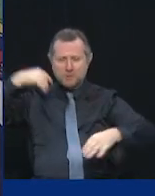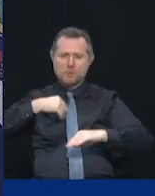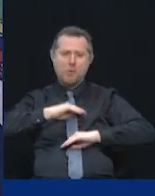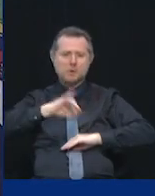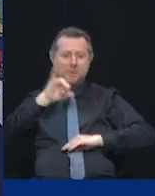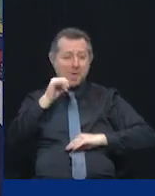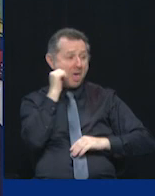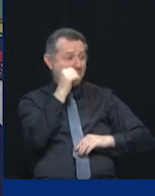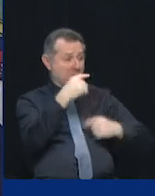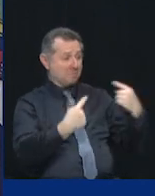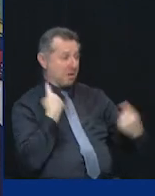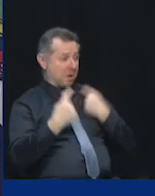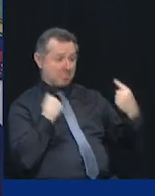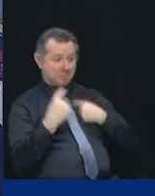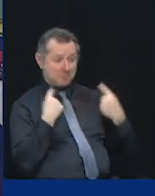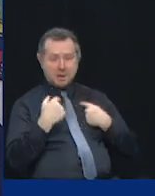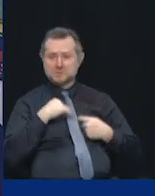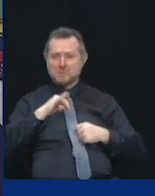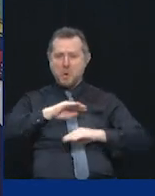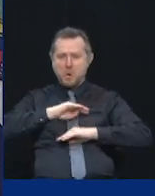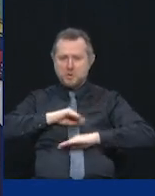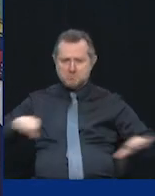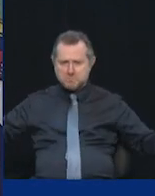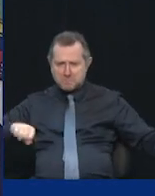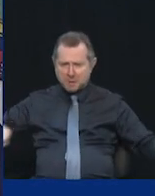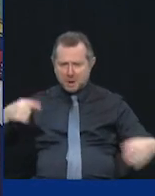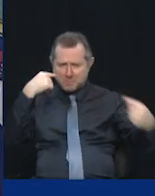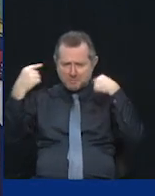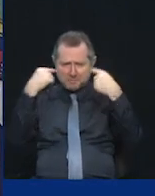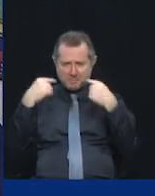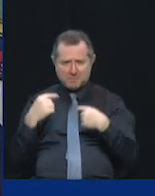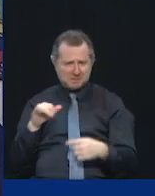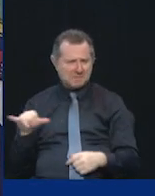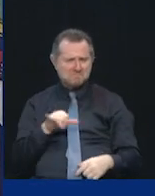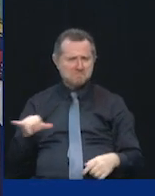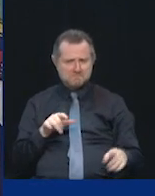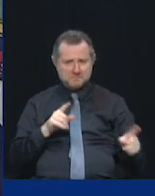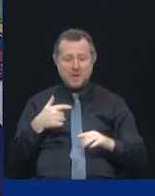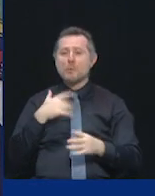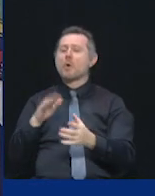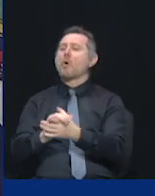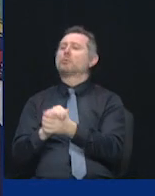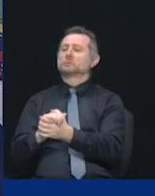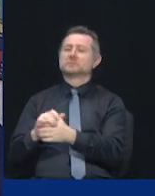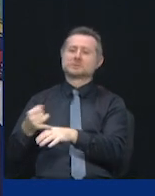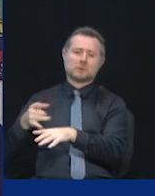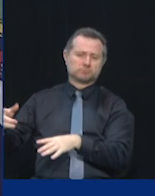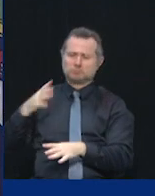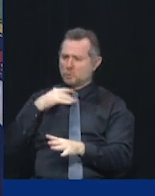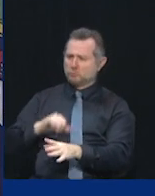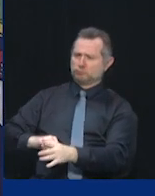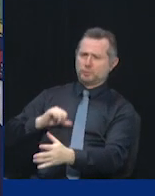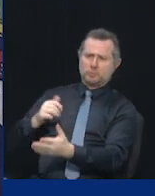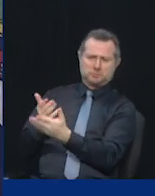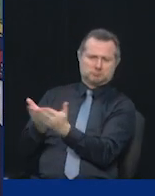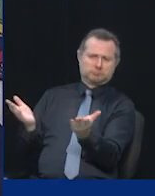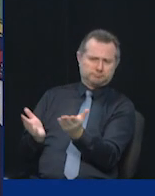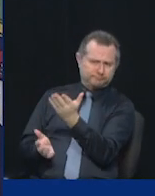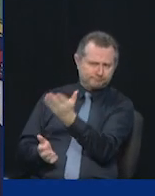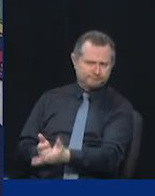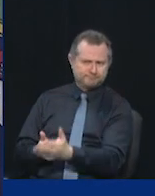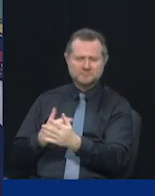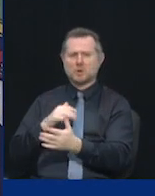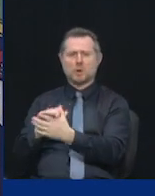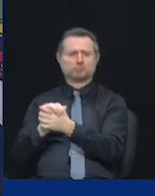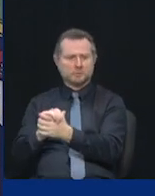He didn't see it my way. Congratulations, John. We're all very proud. Good news for New York, and we needed it.